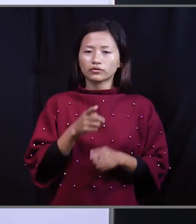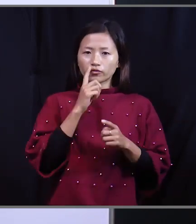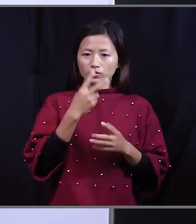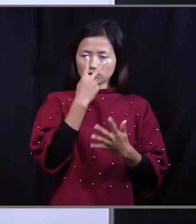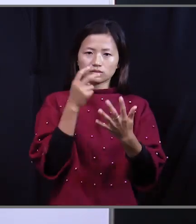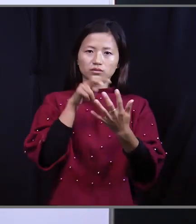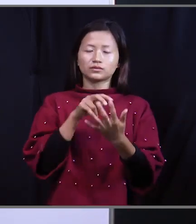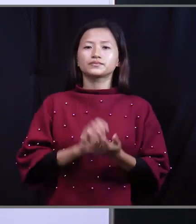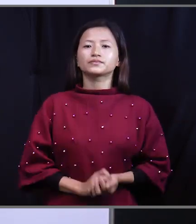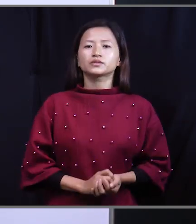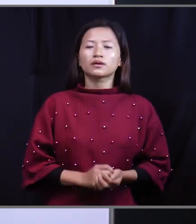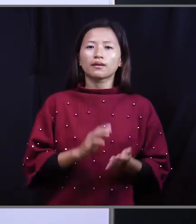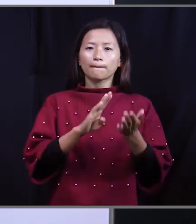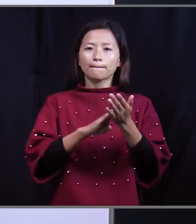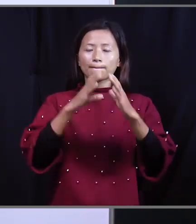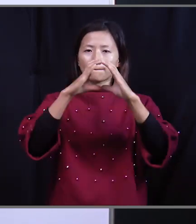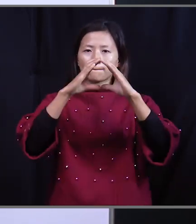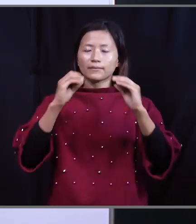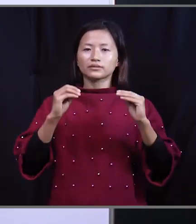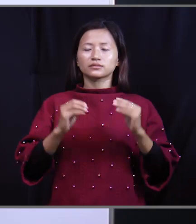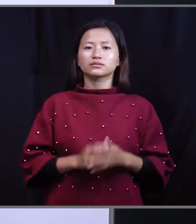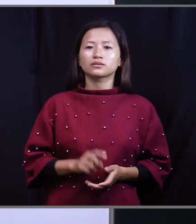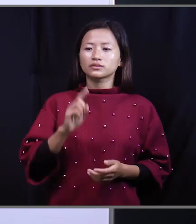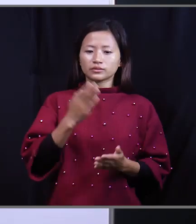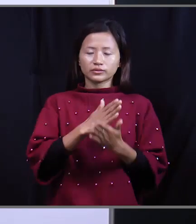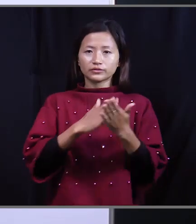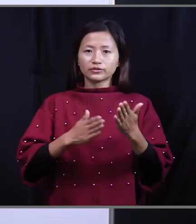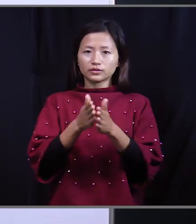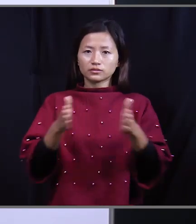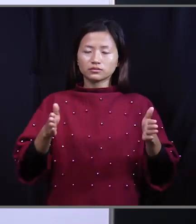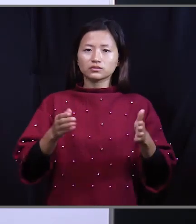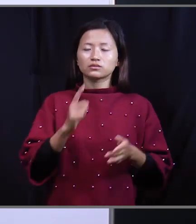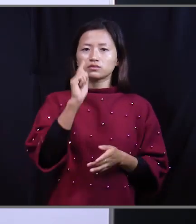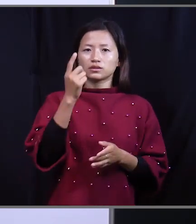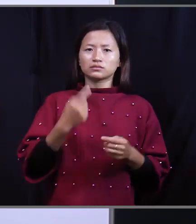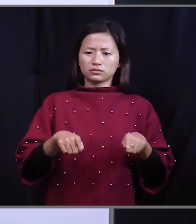one. Okay. Why are they divided into 1 and 2? Because